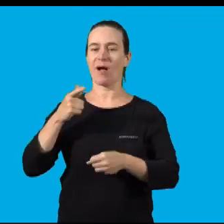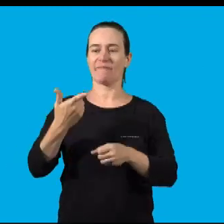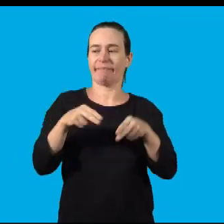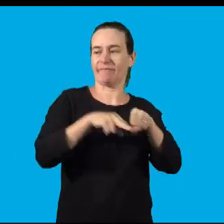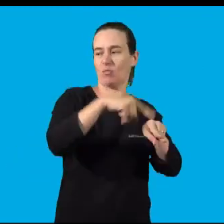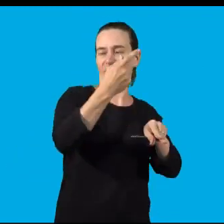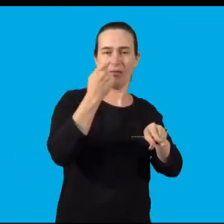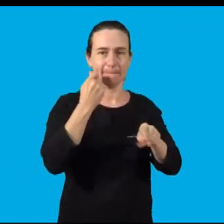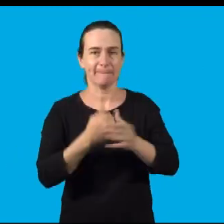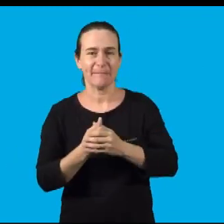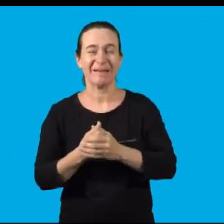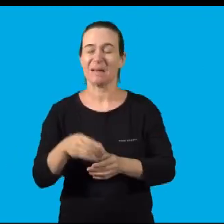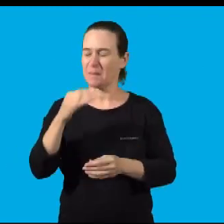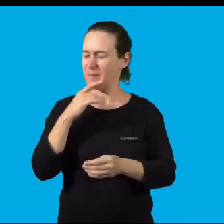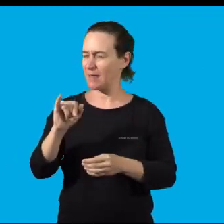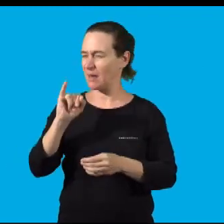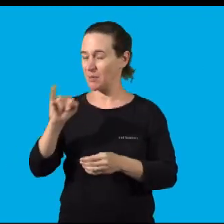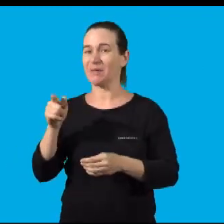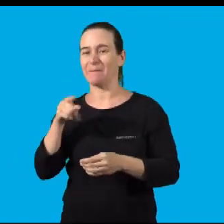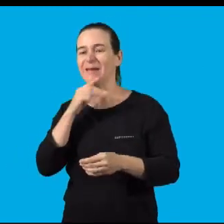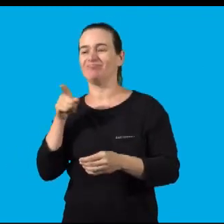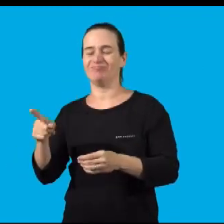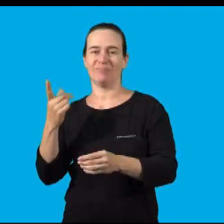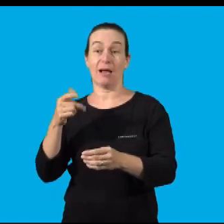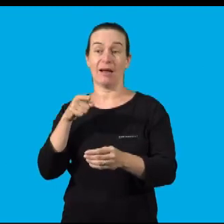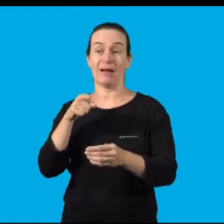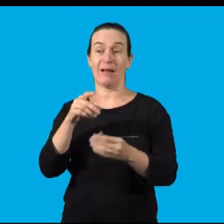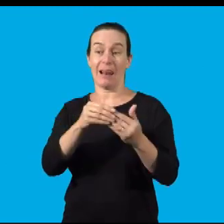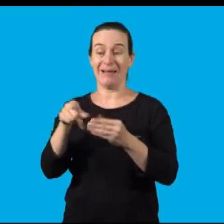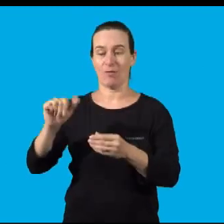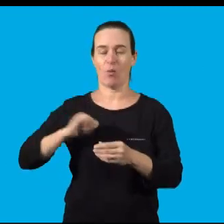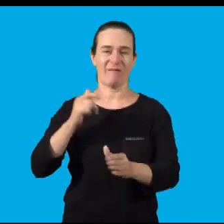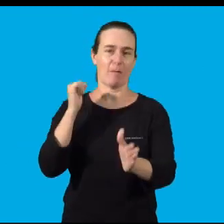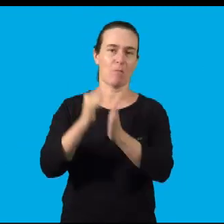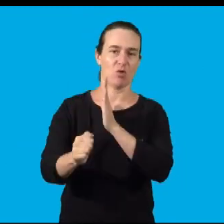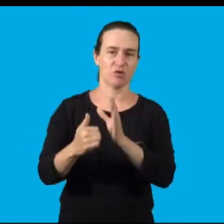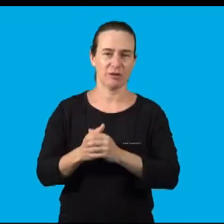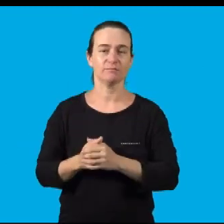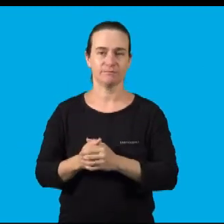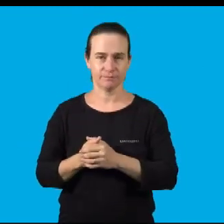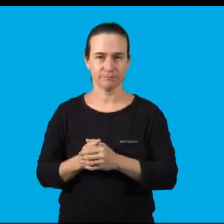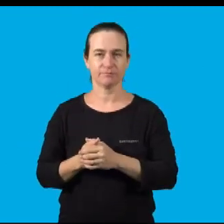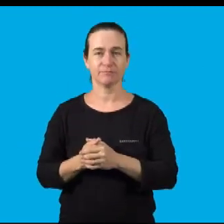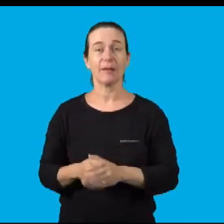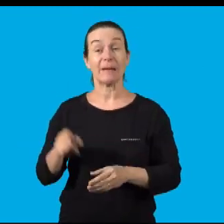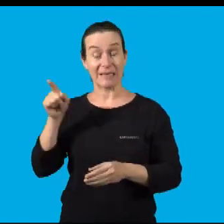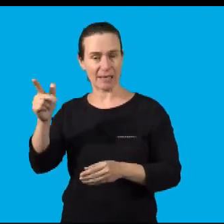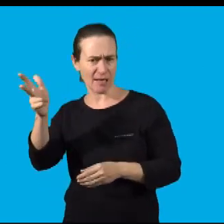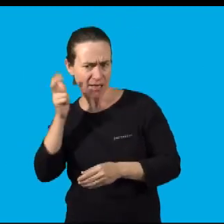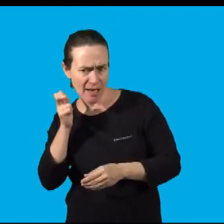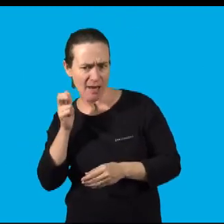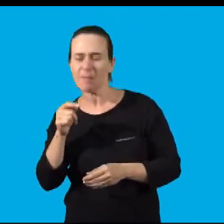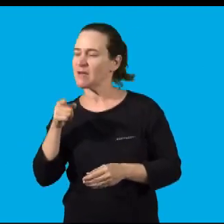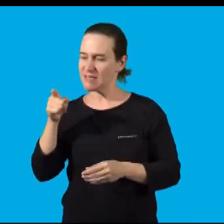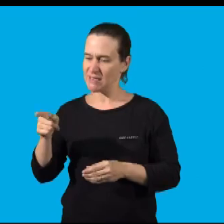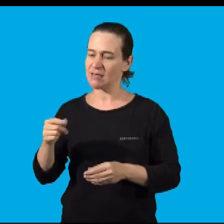unfaithful, leading to jealousy, tragedy, and the murder of Desdemona. Upon hearing the claims against Desdemona were untruthful,